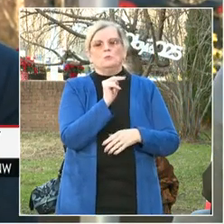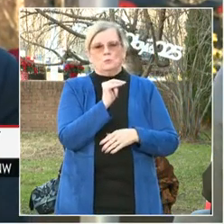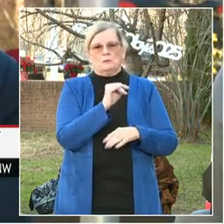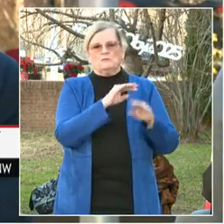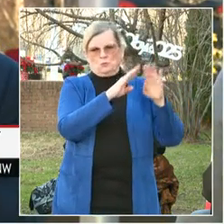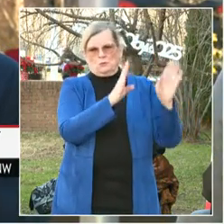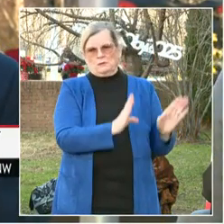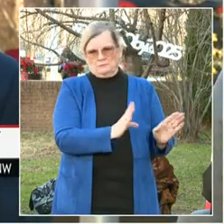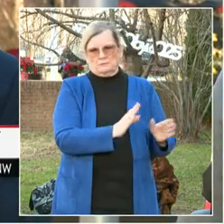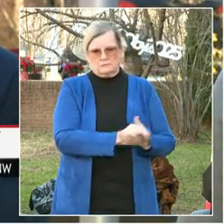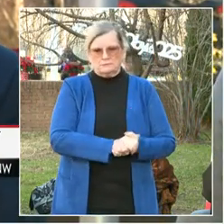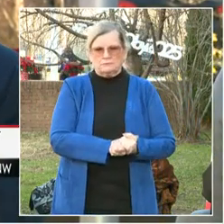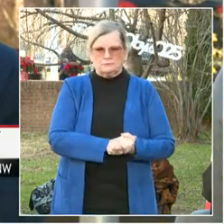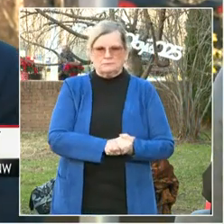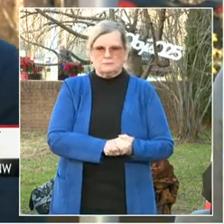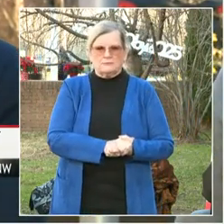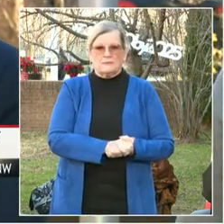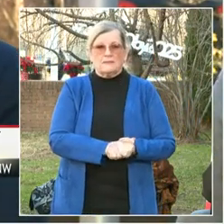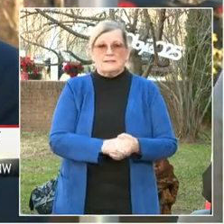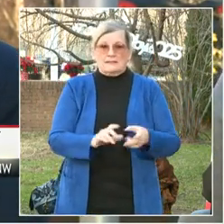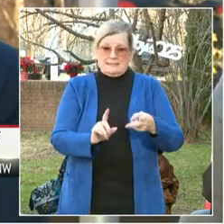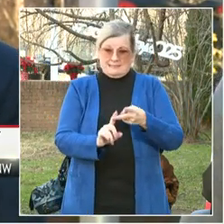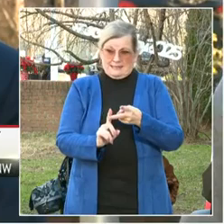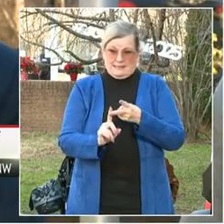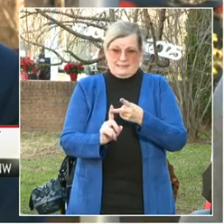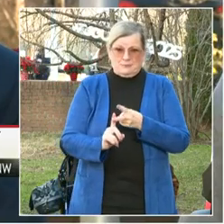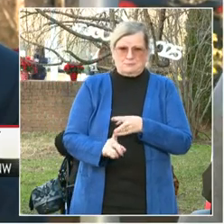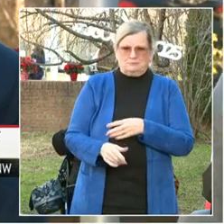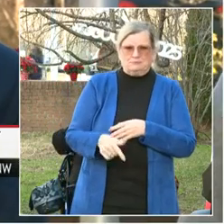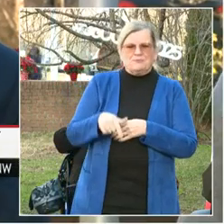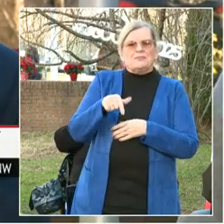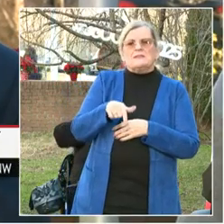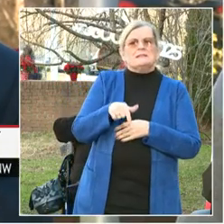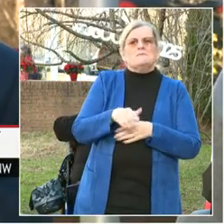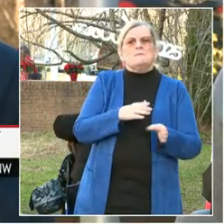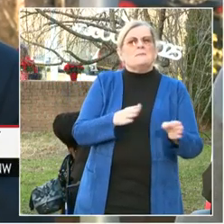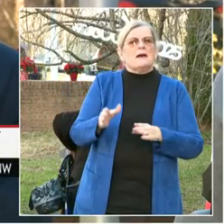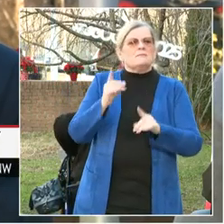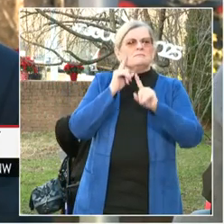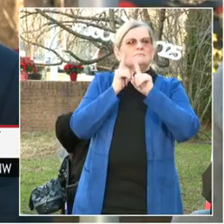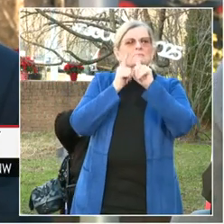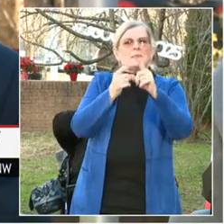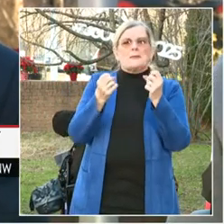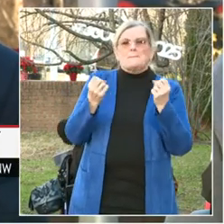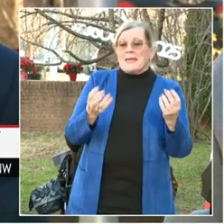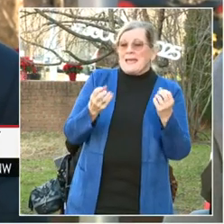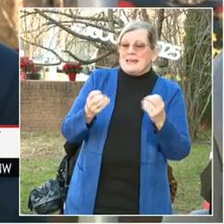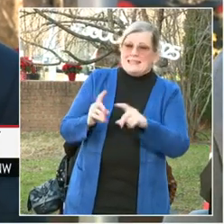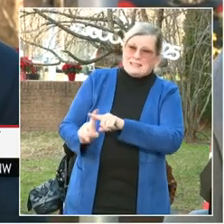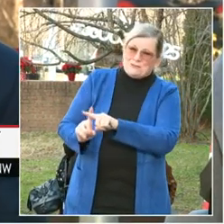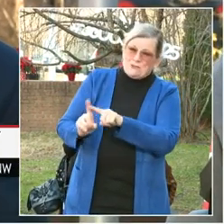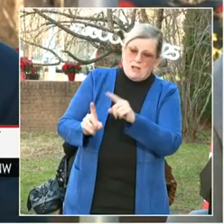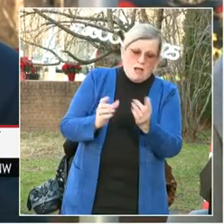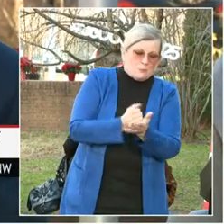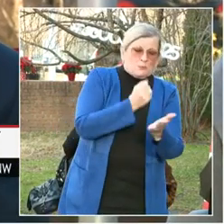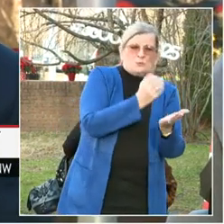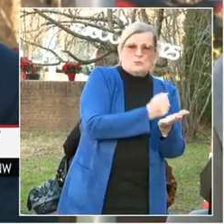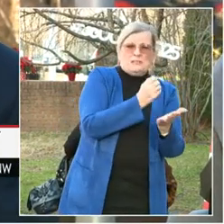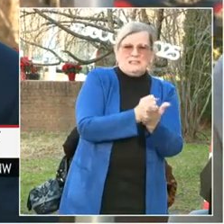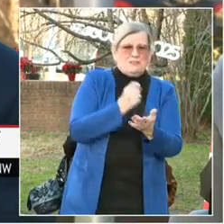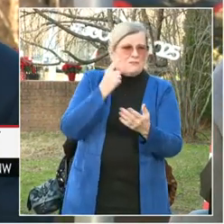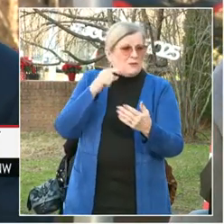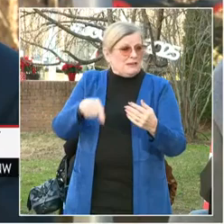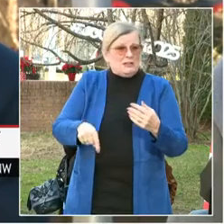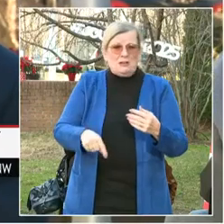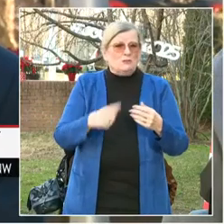go. Second, the updated comprehensive plan created various opportunities along Wisconsin and Connecticut avenues to add housing. When paired with